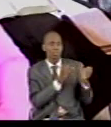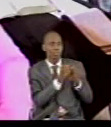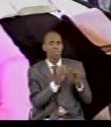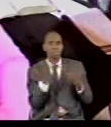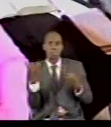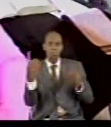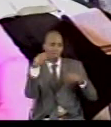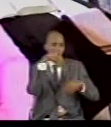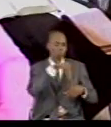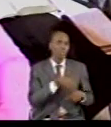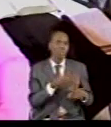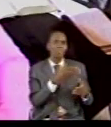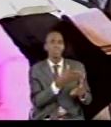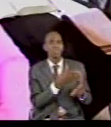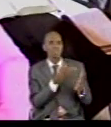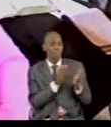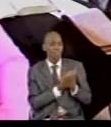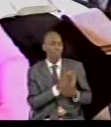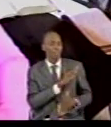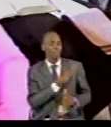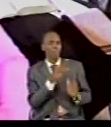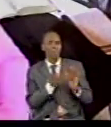boldness means nothing.